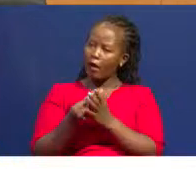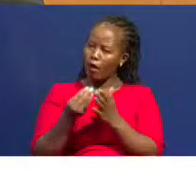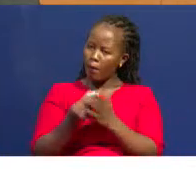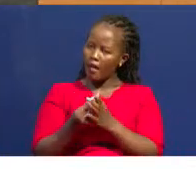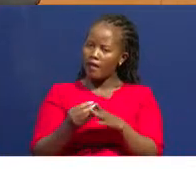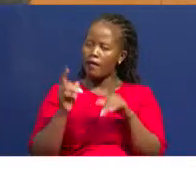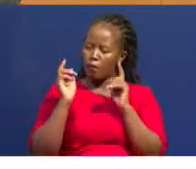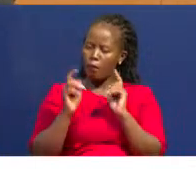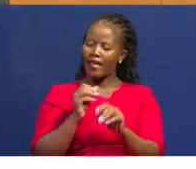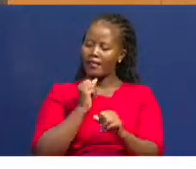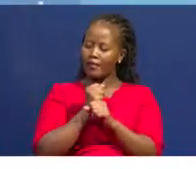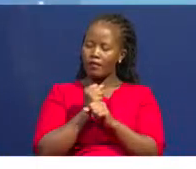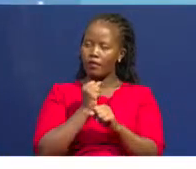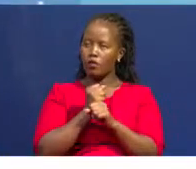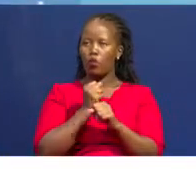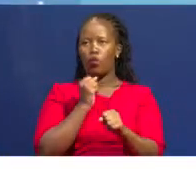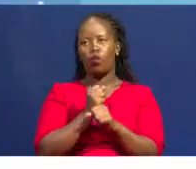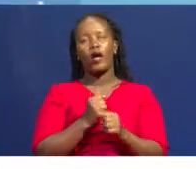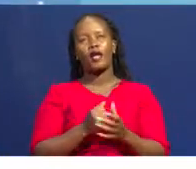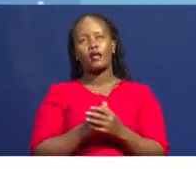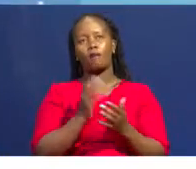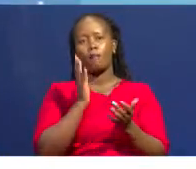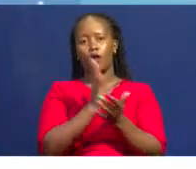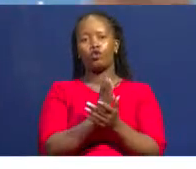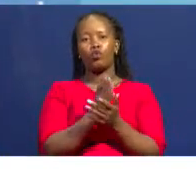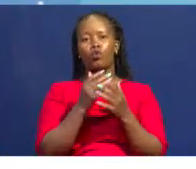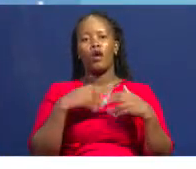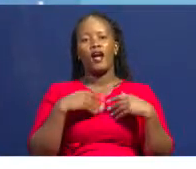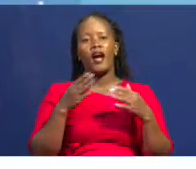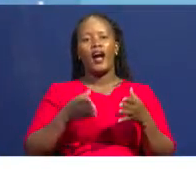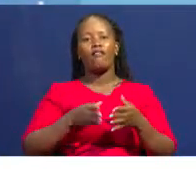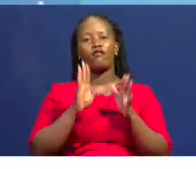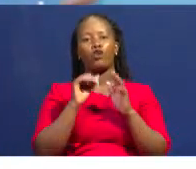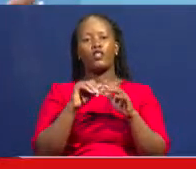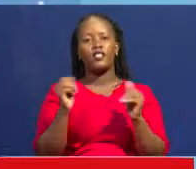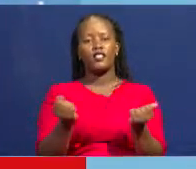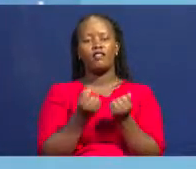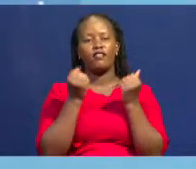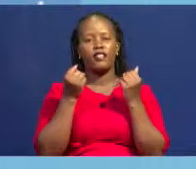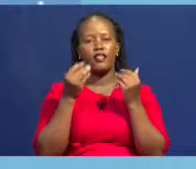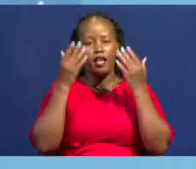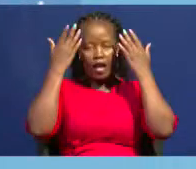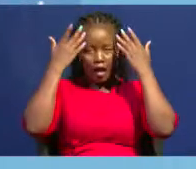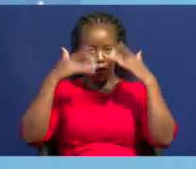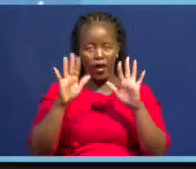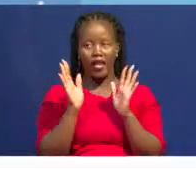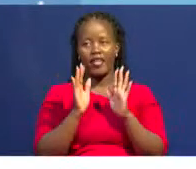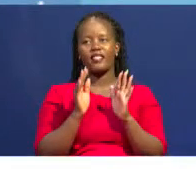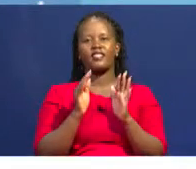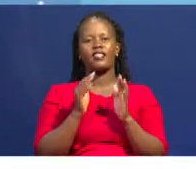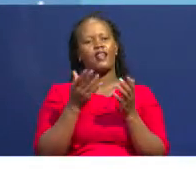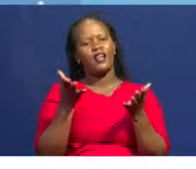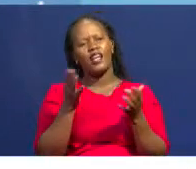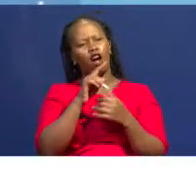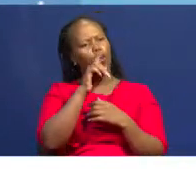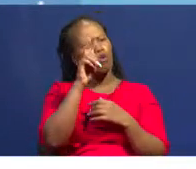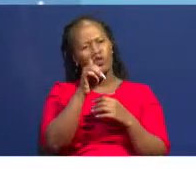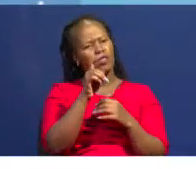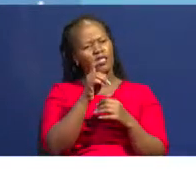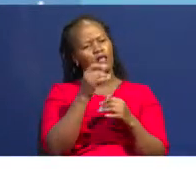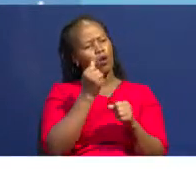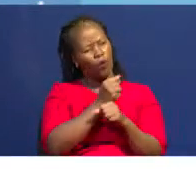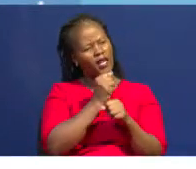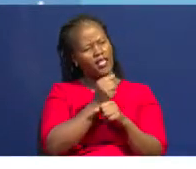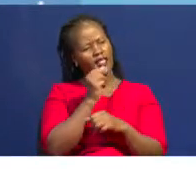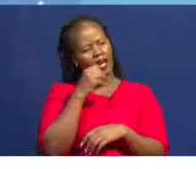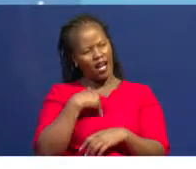that everything is done. There are road safety campaigns that are still there, and he can bear me witness. Are they working? Let me tell you one